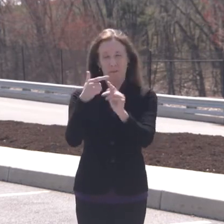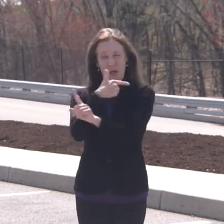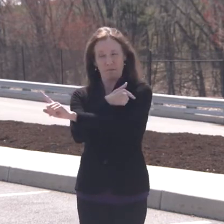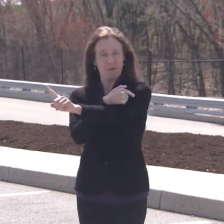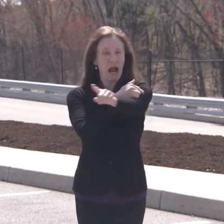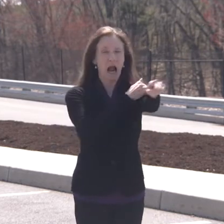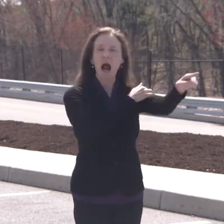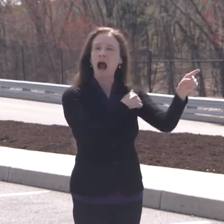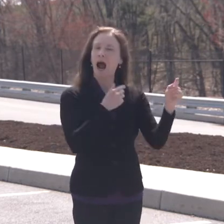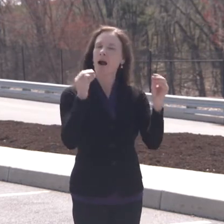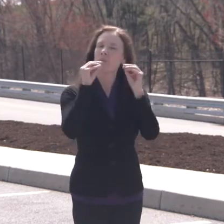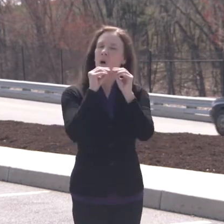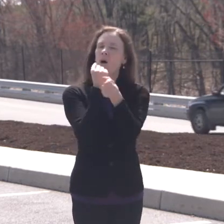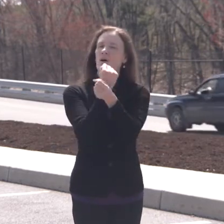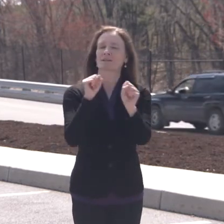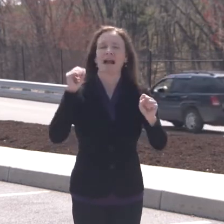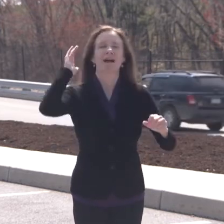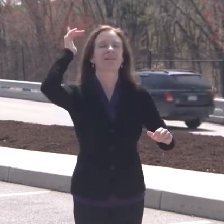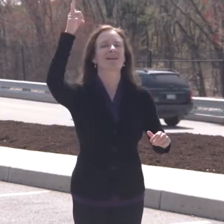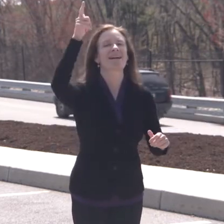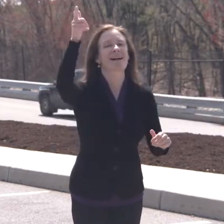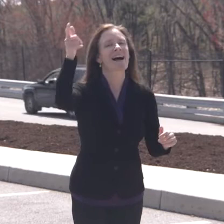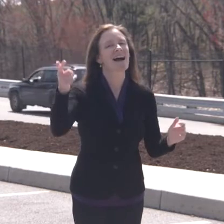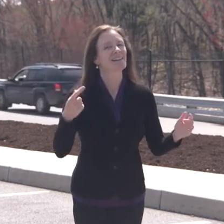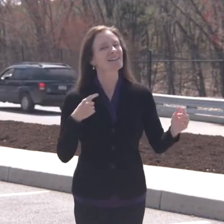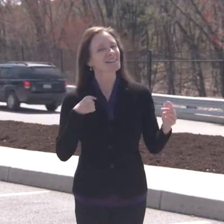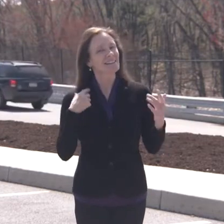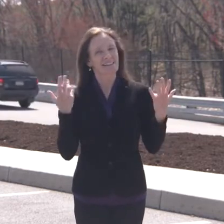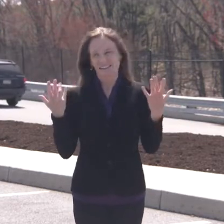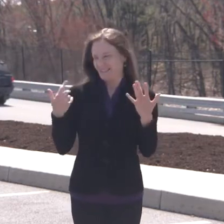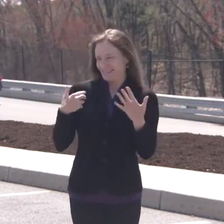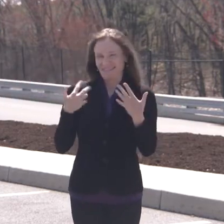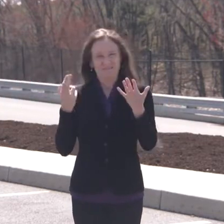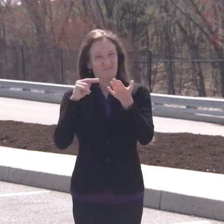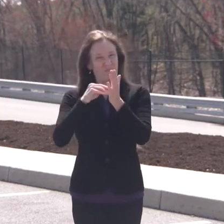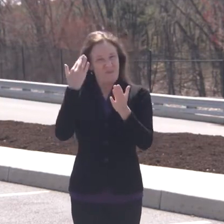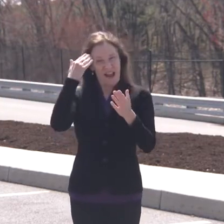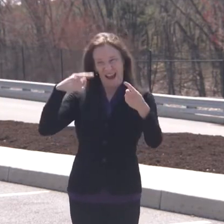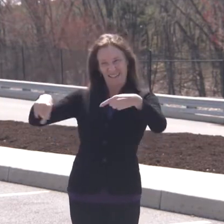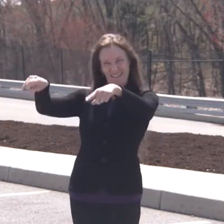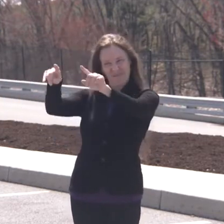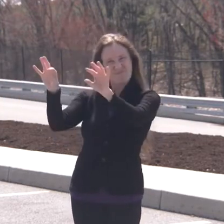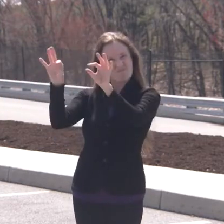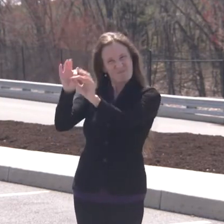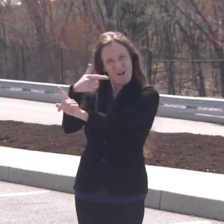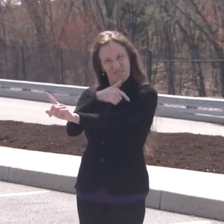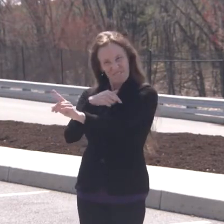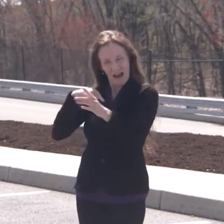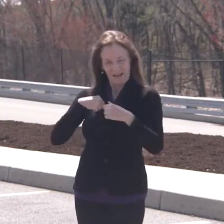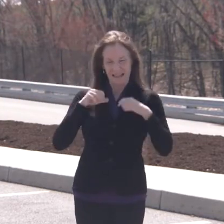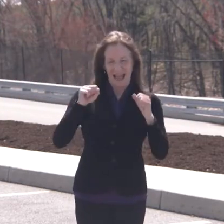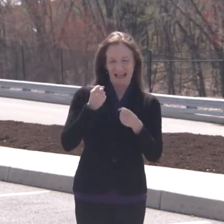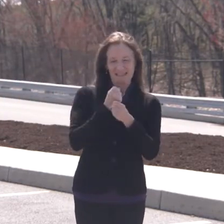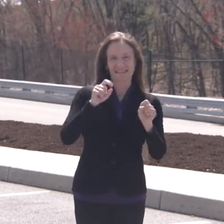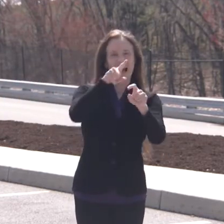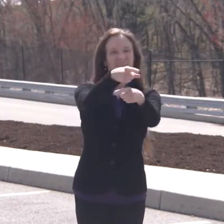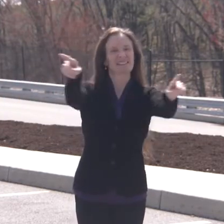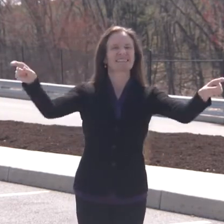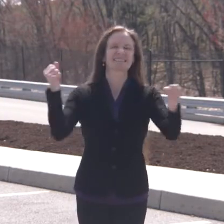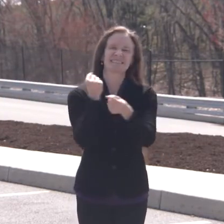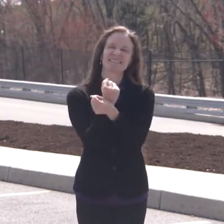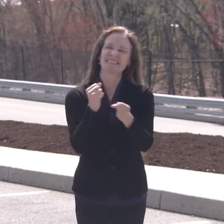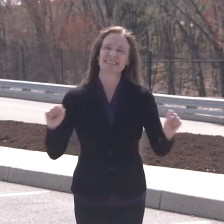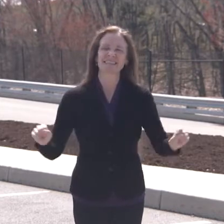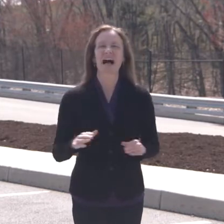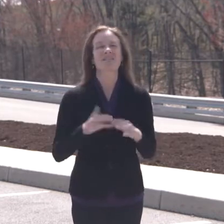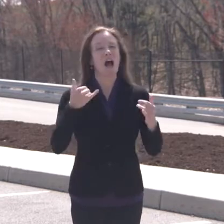after everything our grocery workers have done to take care of us over the past year, it's now time for us to take care of them. So thank you again. Now I'm going to turn this over to Rick Seip,